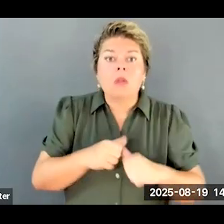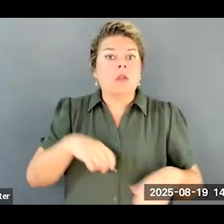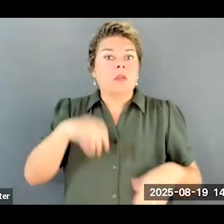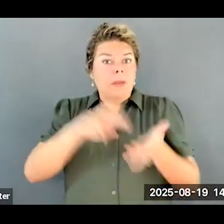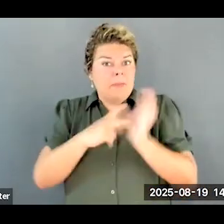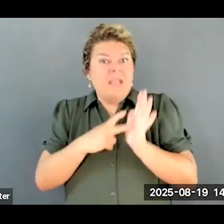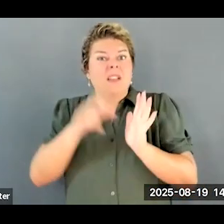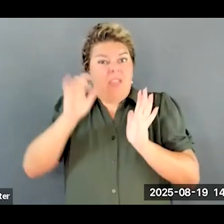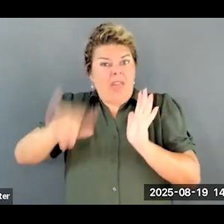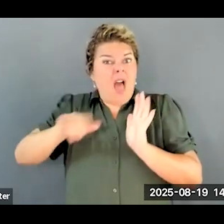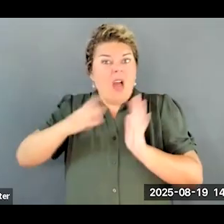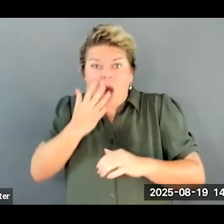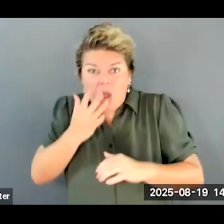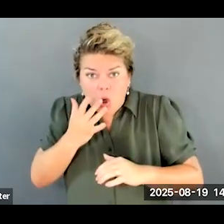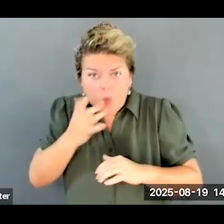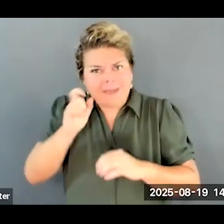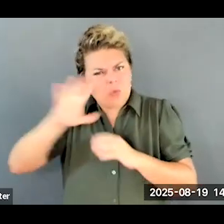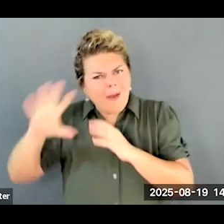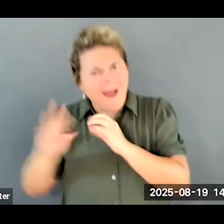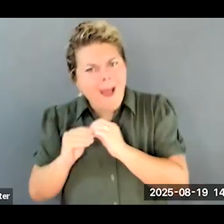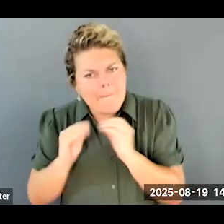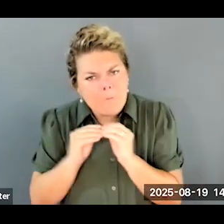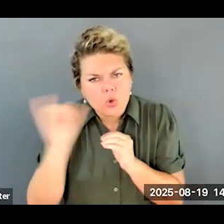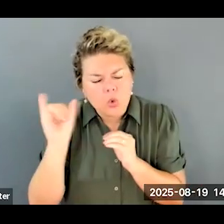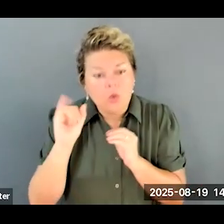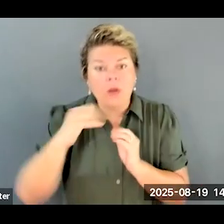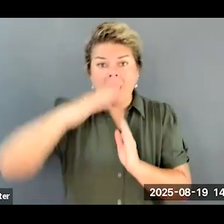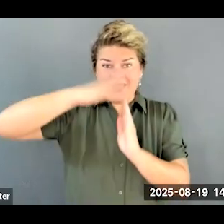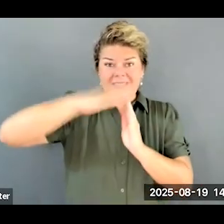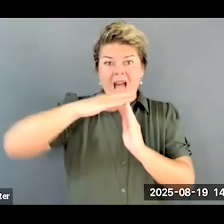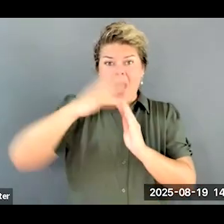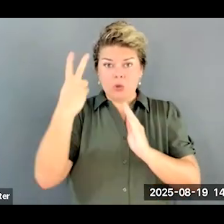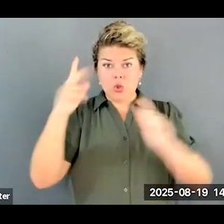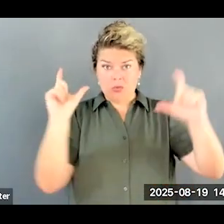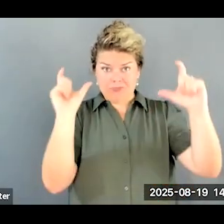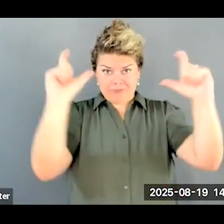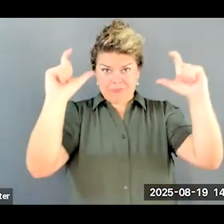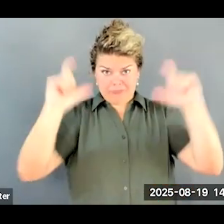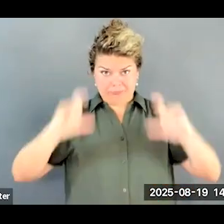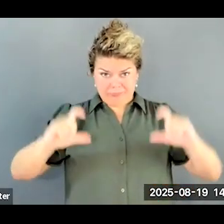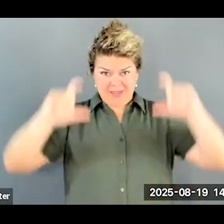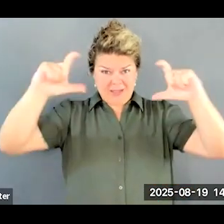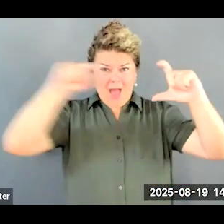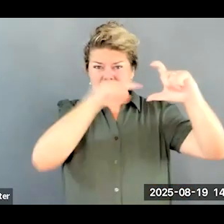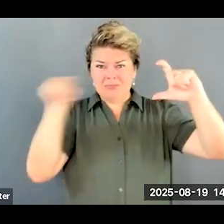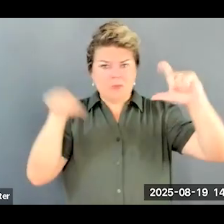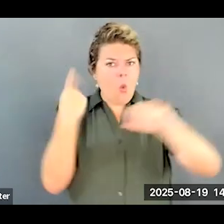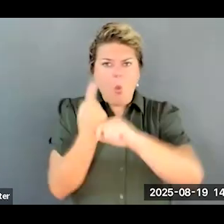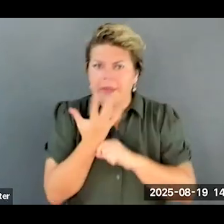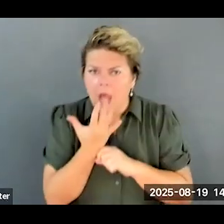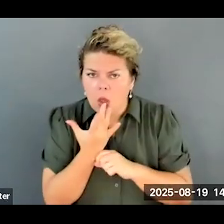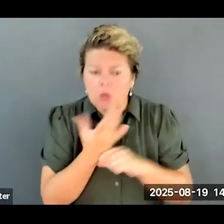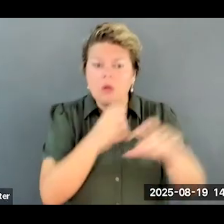of relaying information. The top two pie charts we have over here on the left just have color. So one